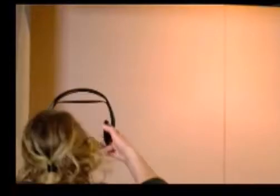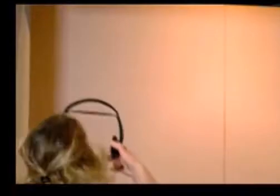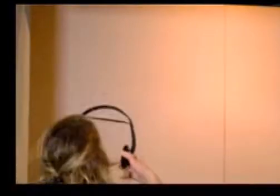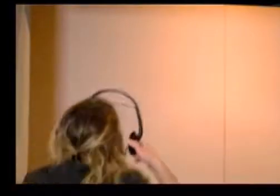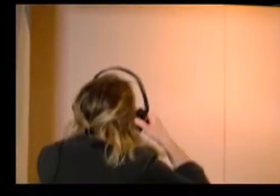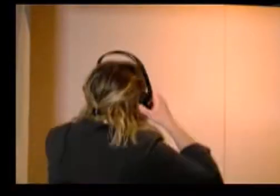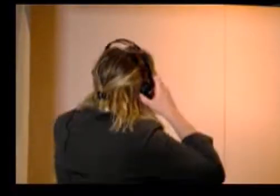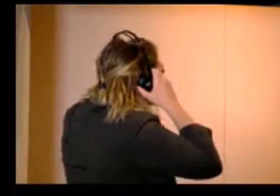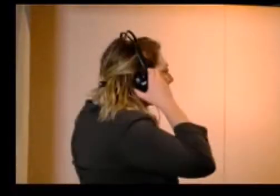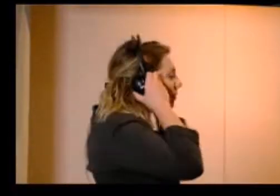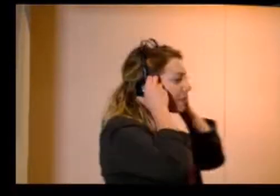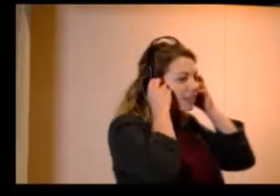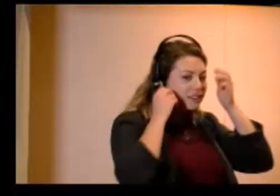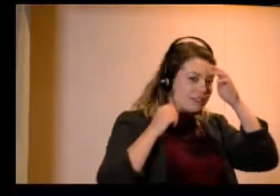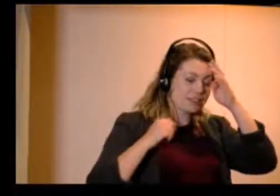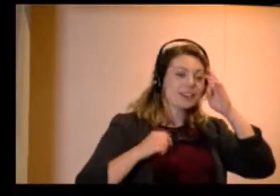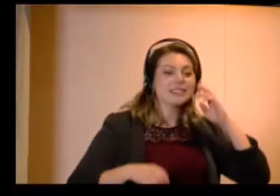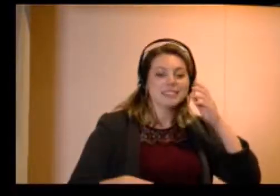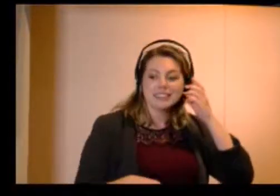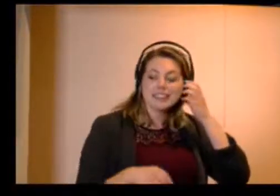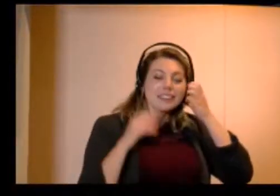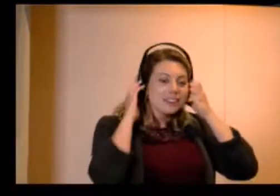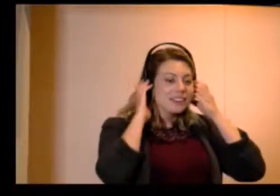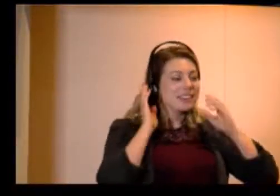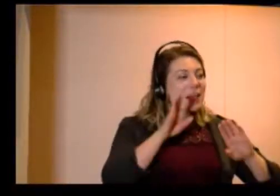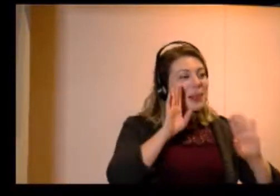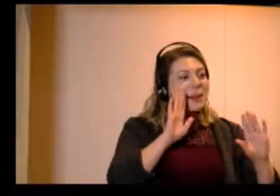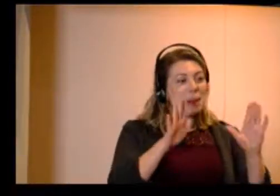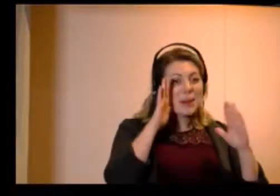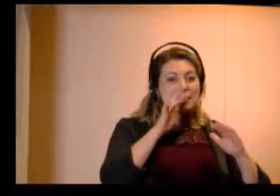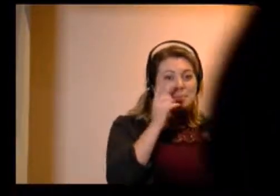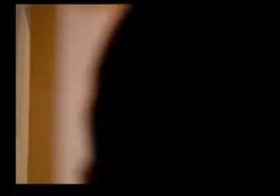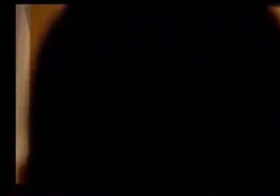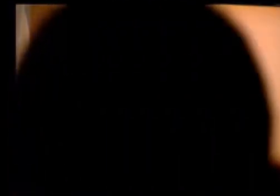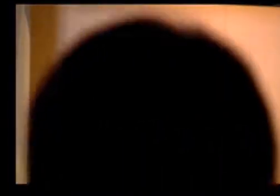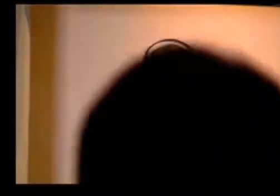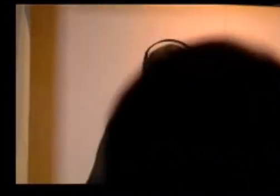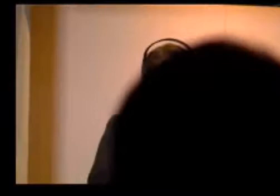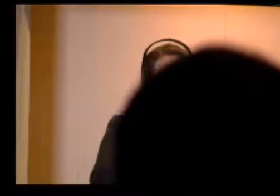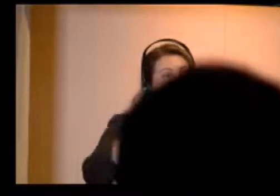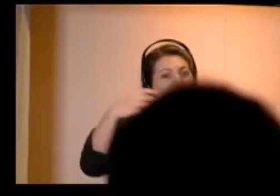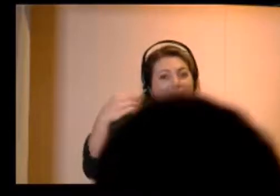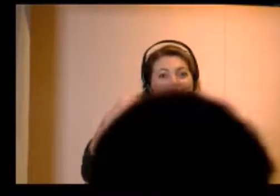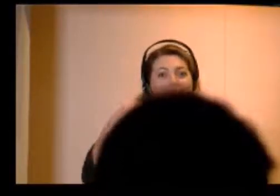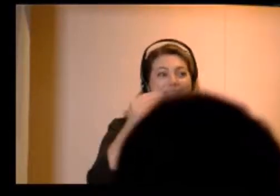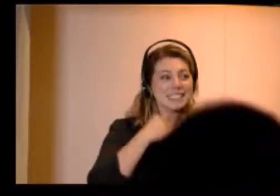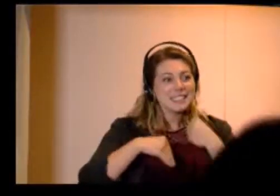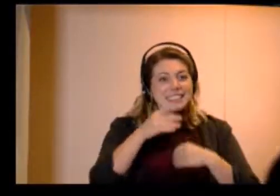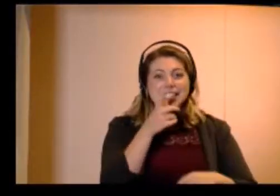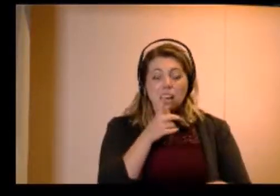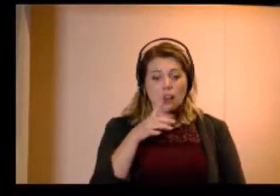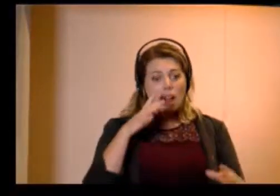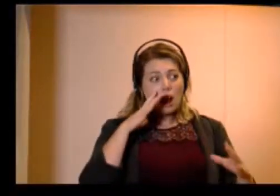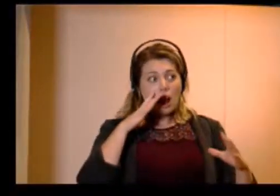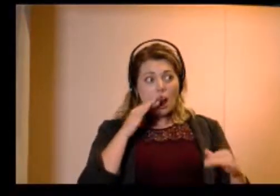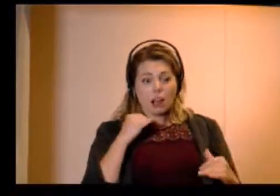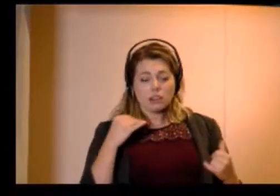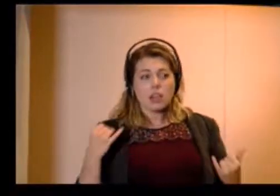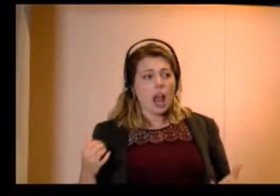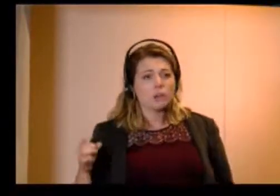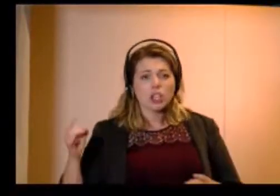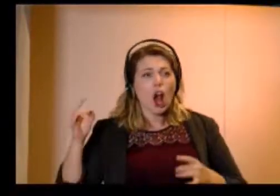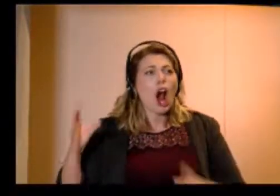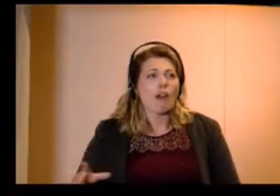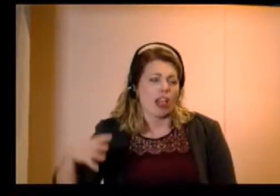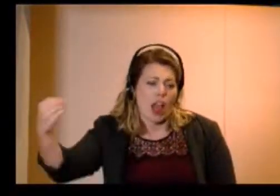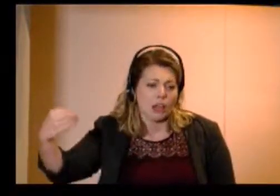Welcome back. I hope at least most of you got to go outside to eat your lunch because it is amazing out there, but I hear it's terrible now.